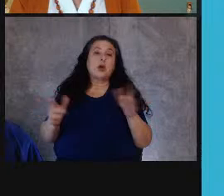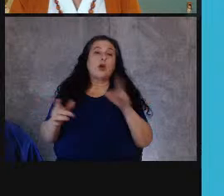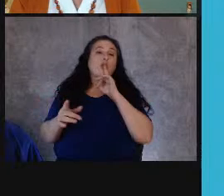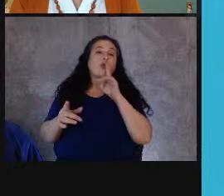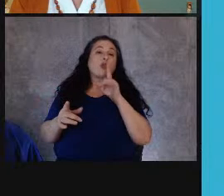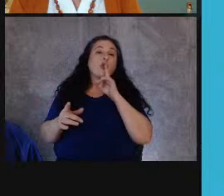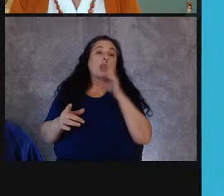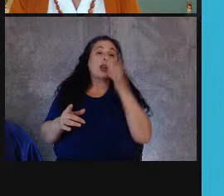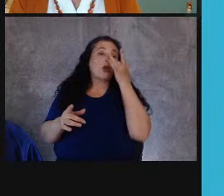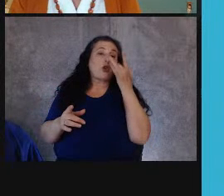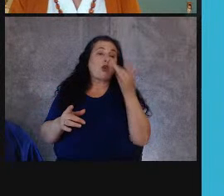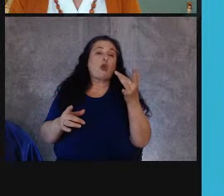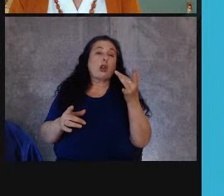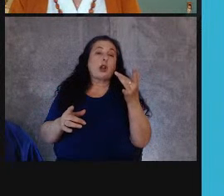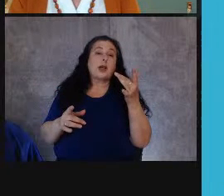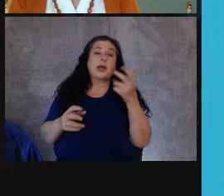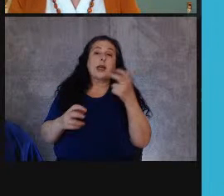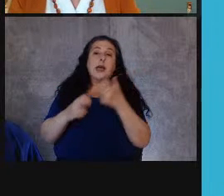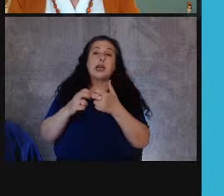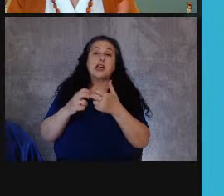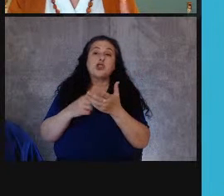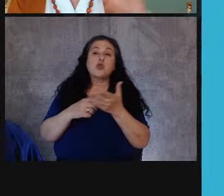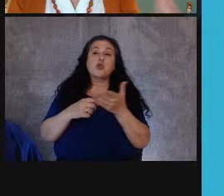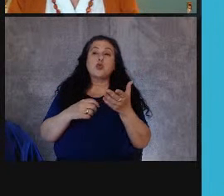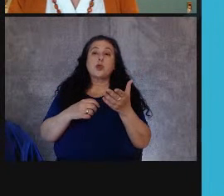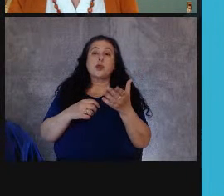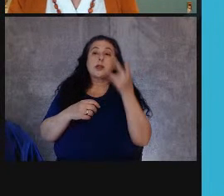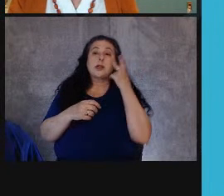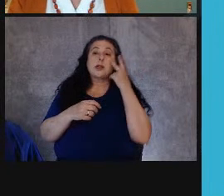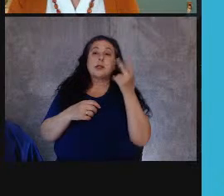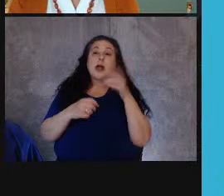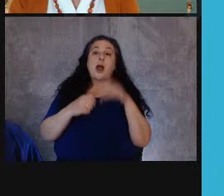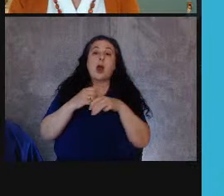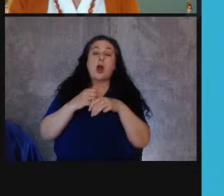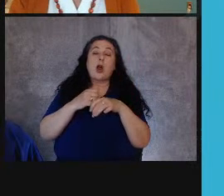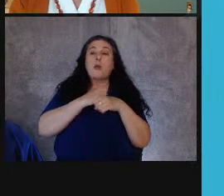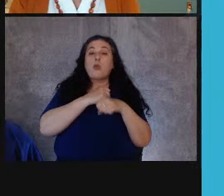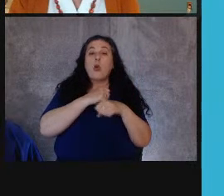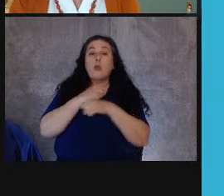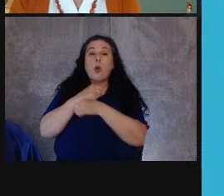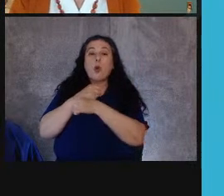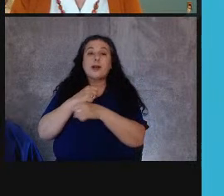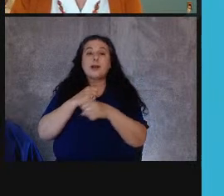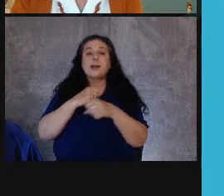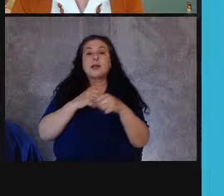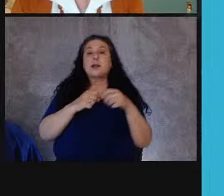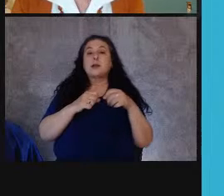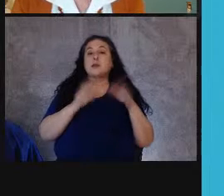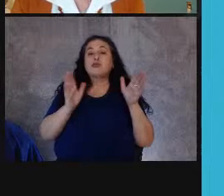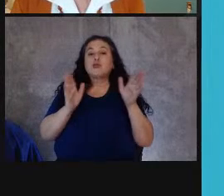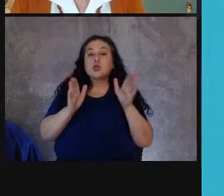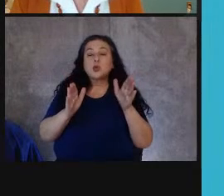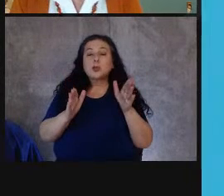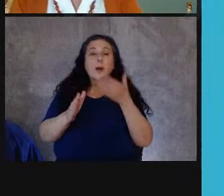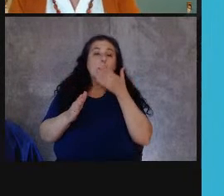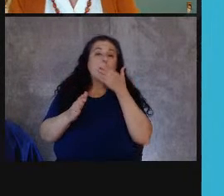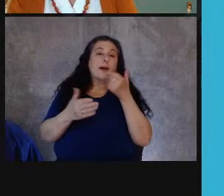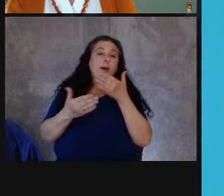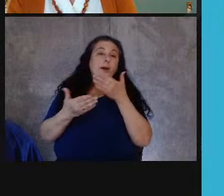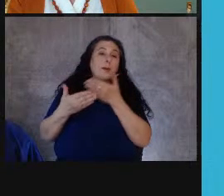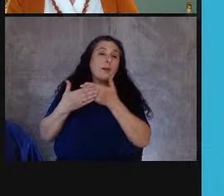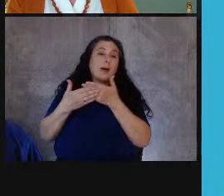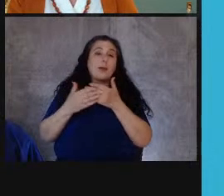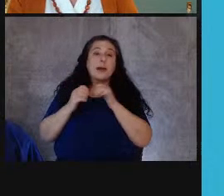quite early issue here, you can see they're promoting on their cover the idea of a Better Baby contest